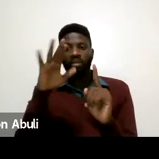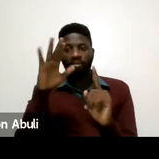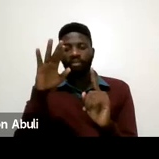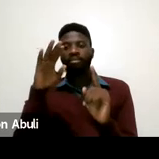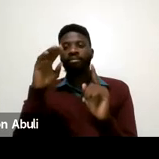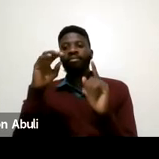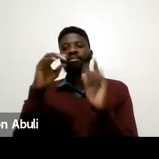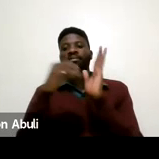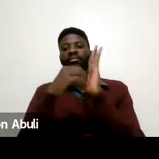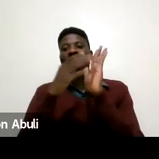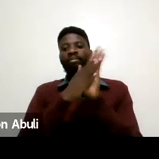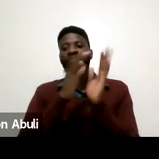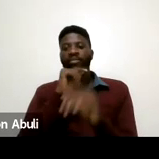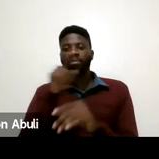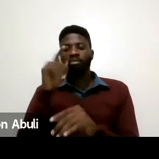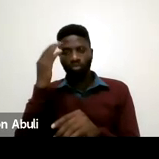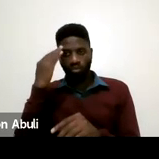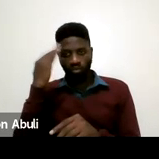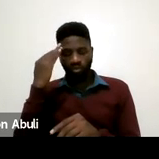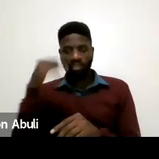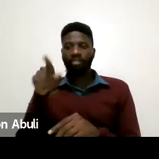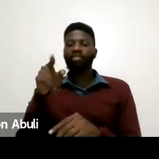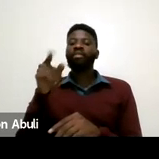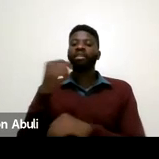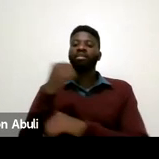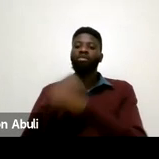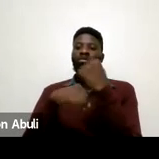will learn on how you're supposed to give back. And